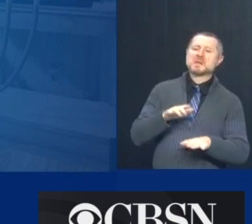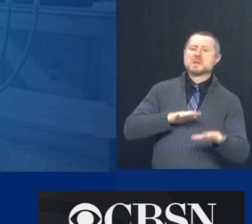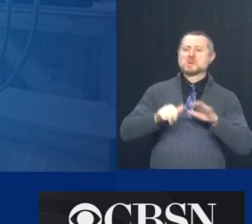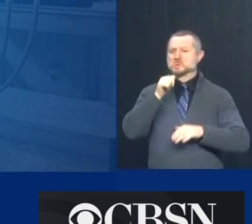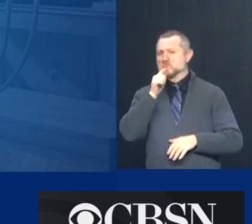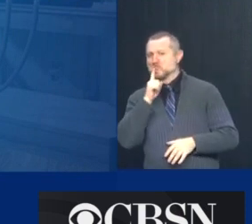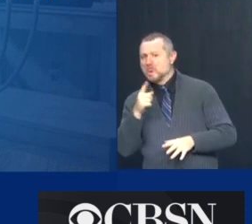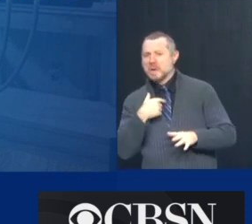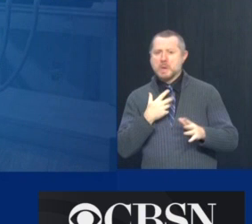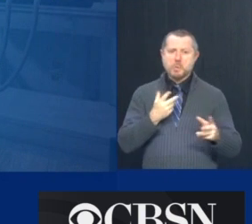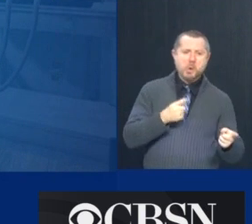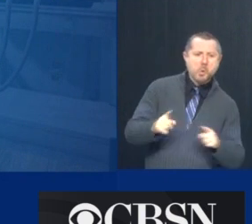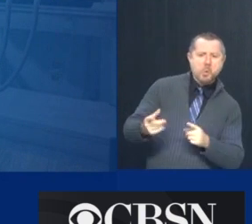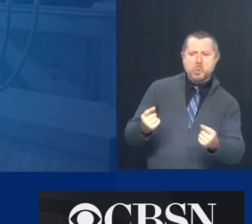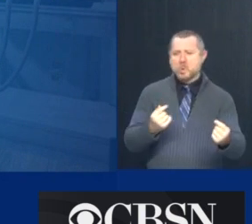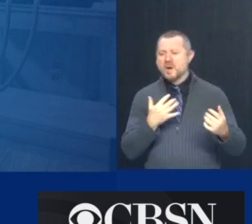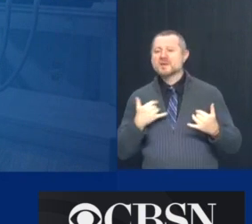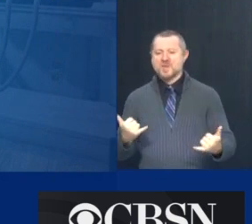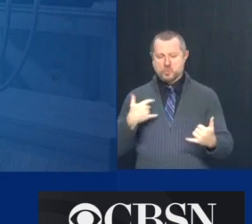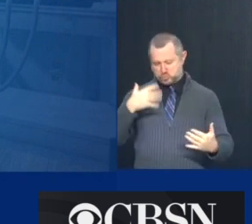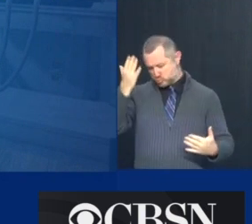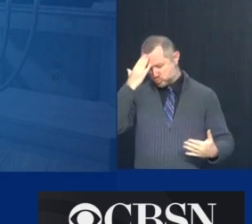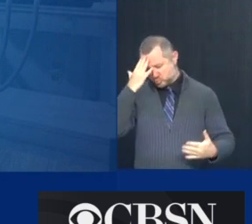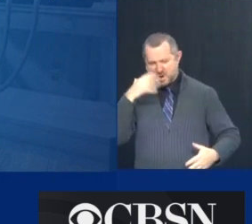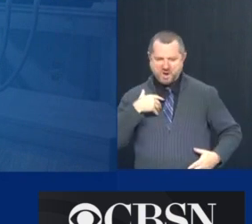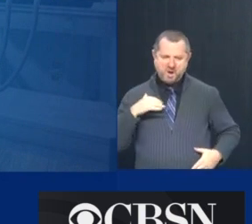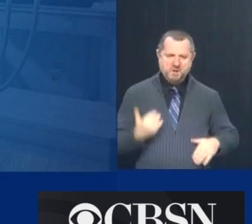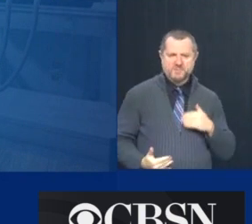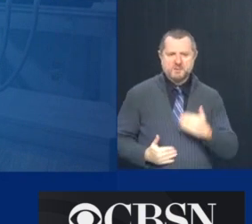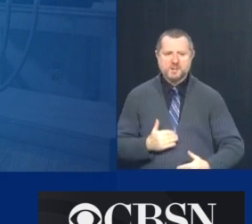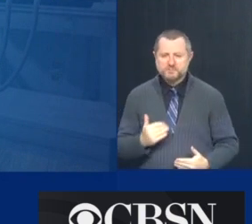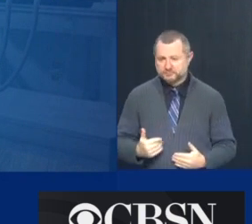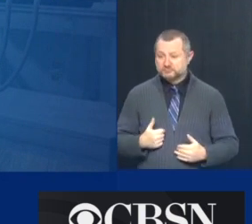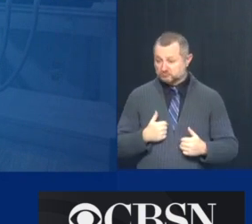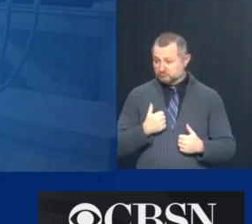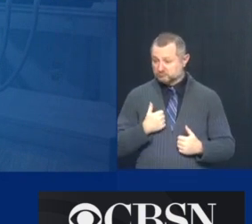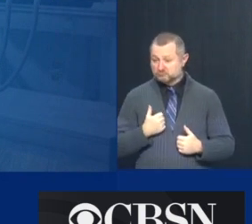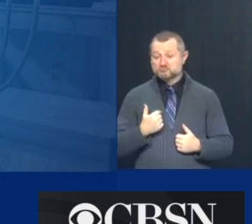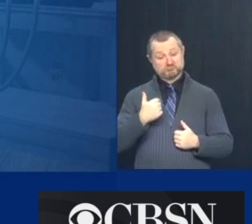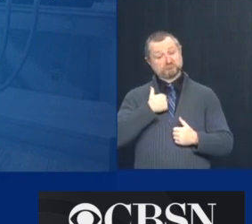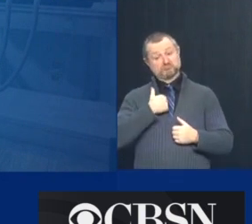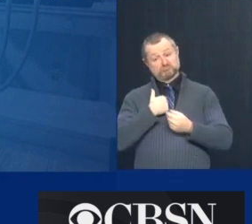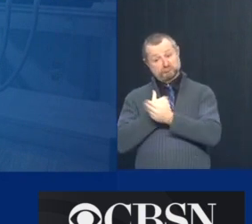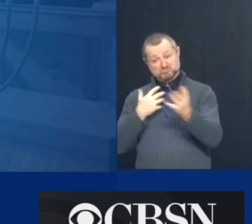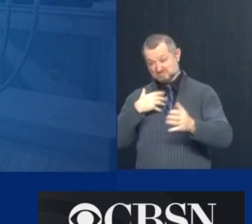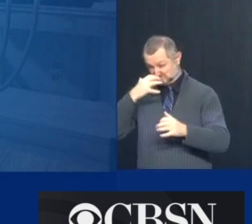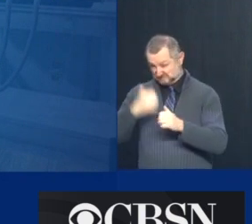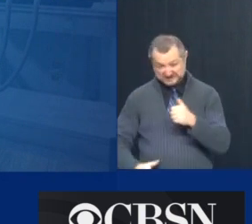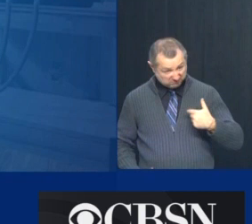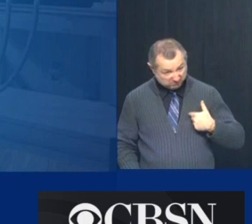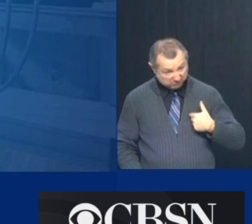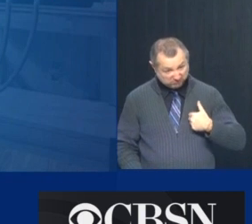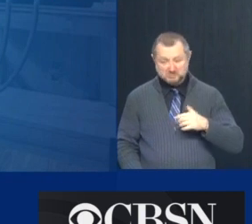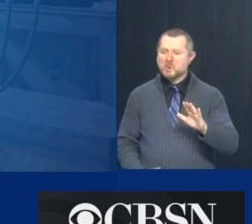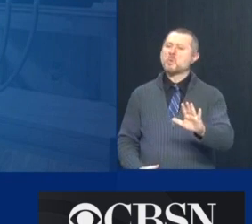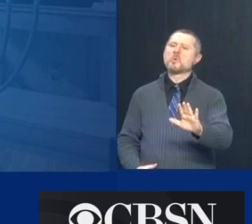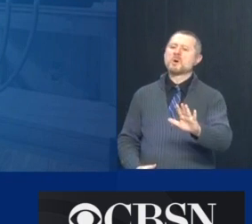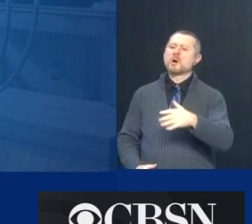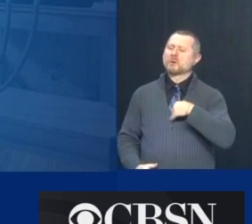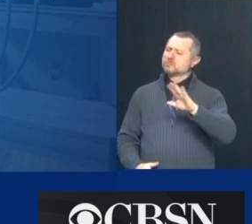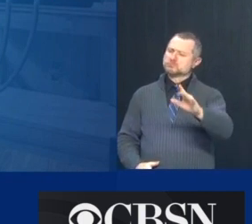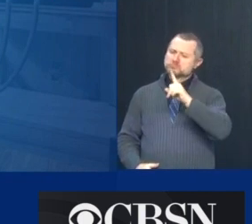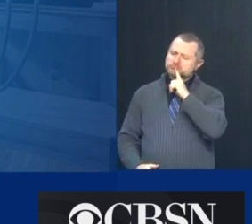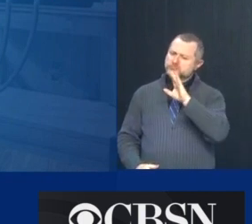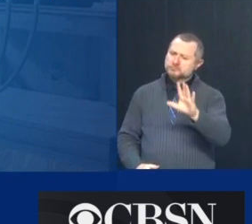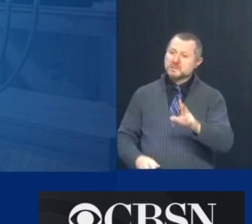first impression. I don't mean to be difficult, but difficult is when people die because they didn't get the right health care.